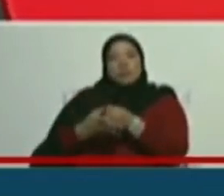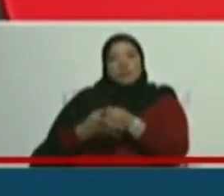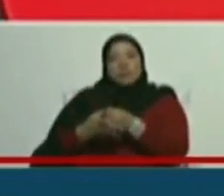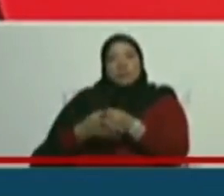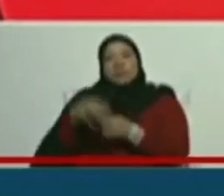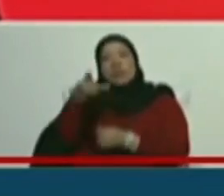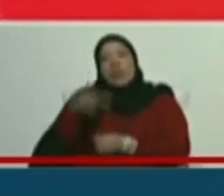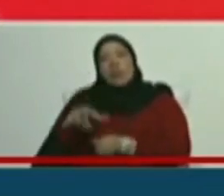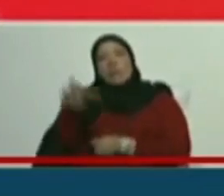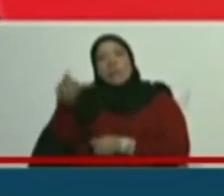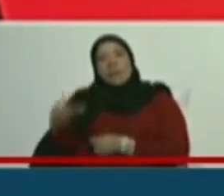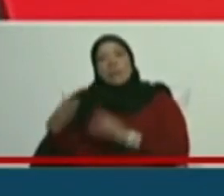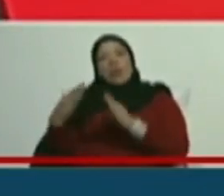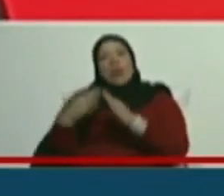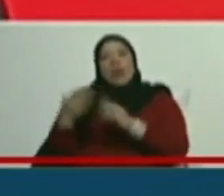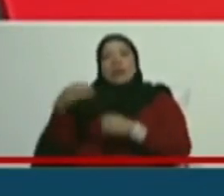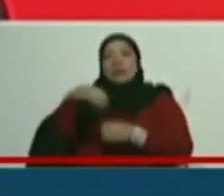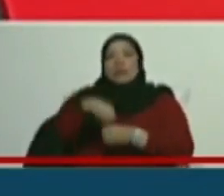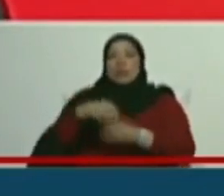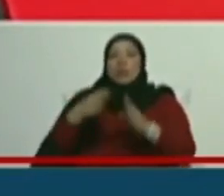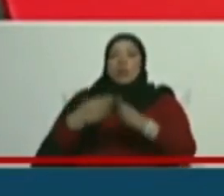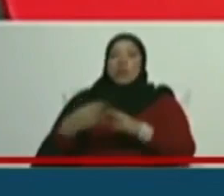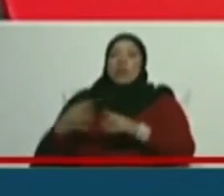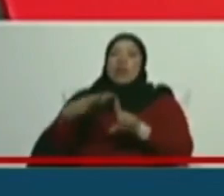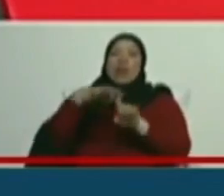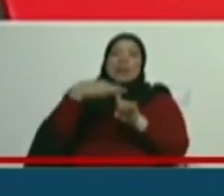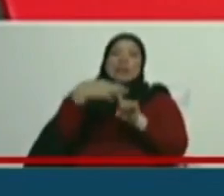pandemic, by the consequences of the